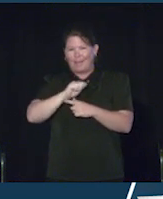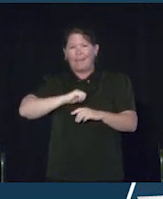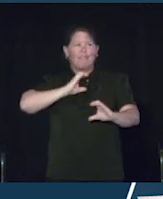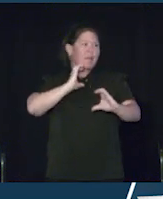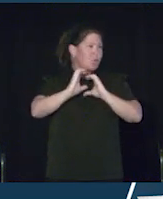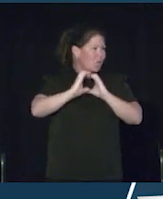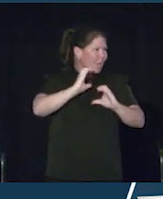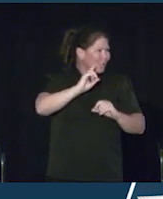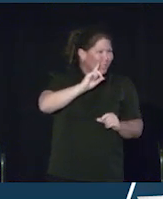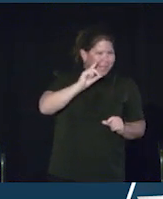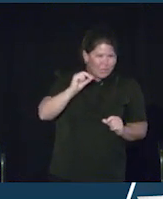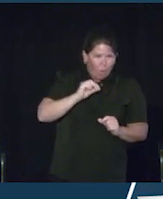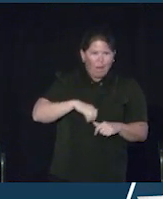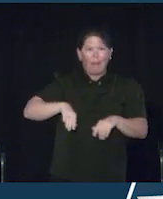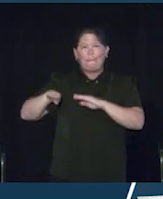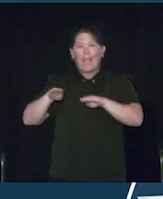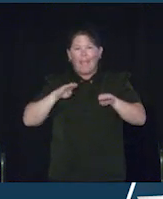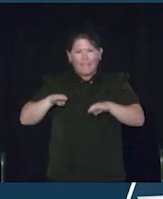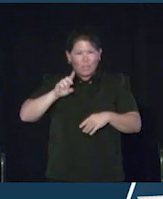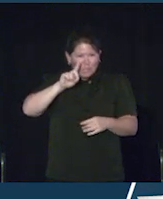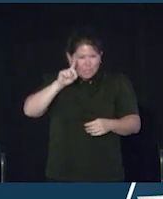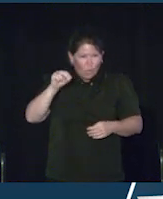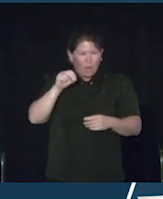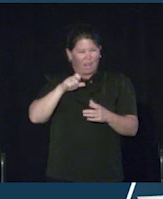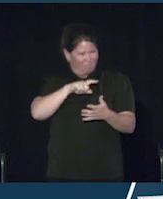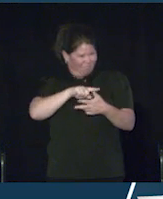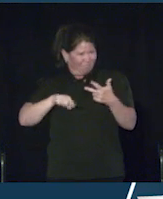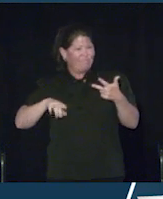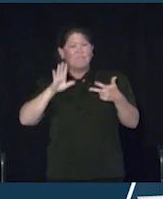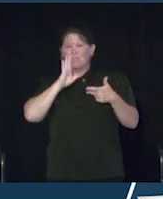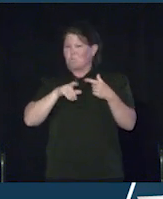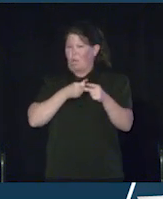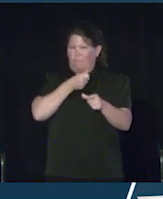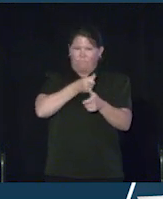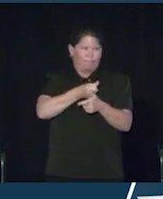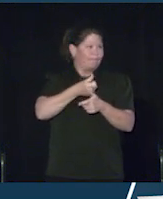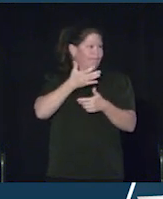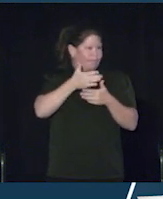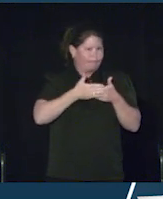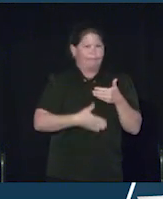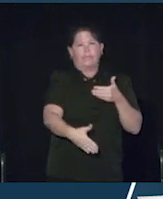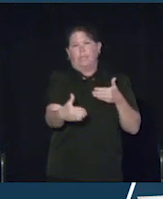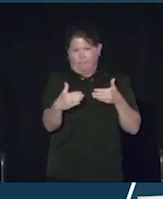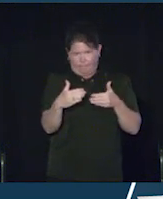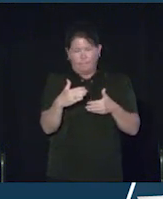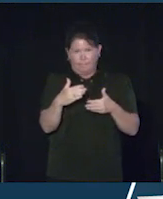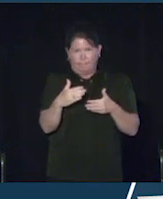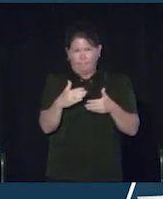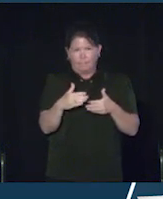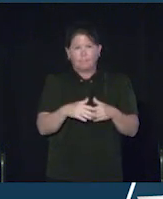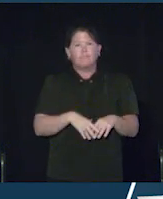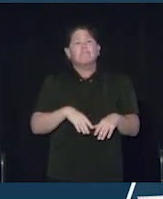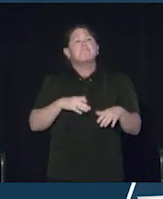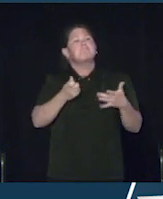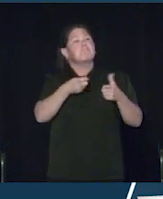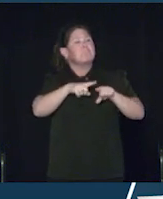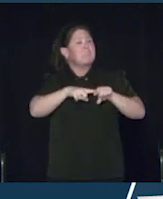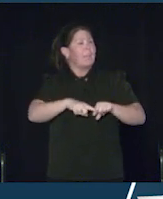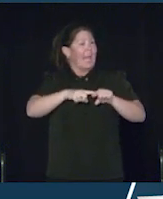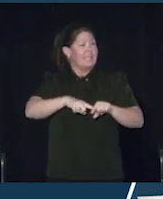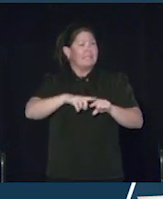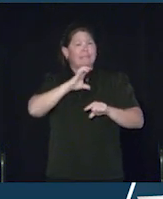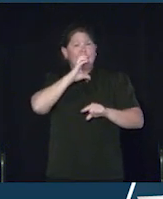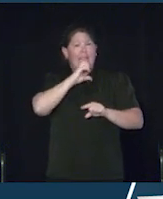behavior disorders that affect them going forward. And also the age of onset needs to be